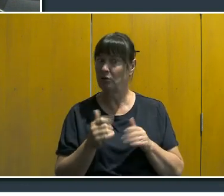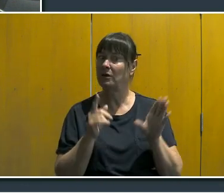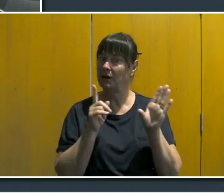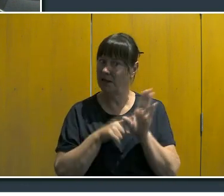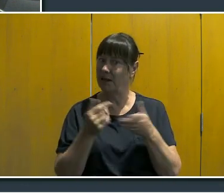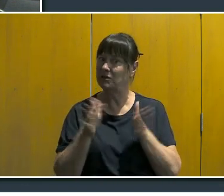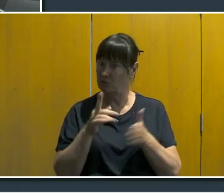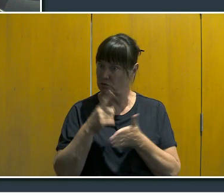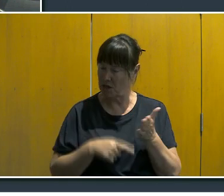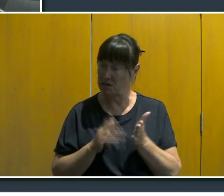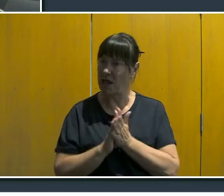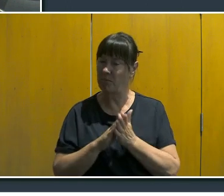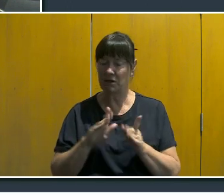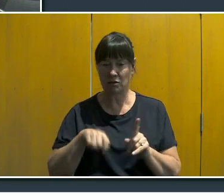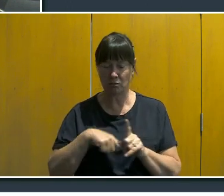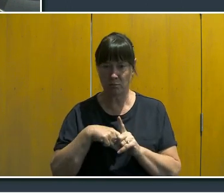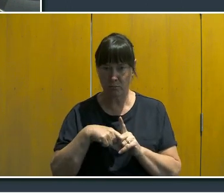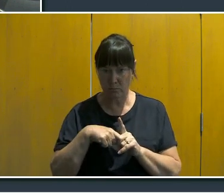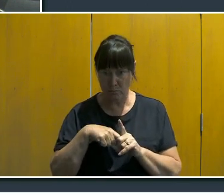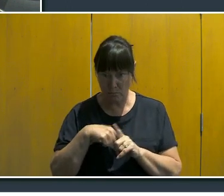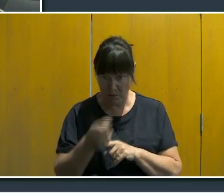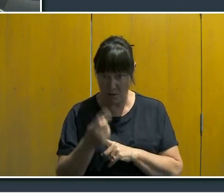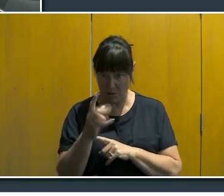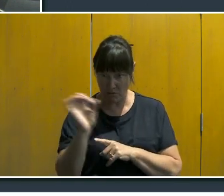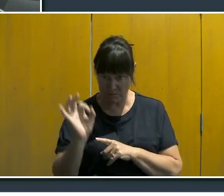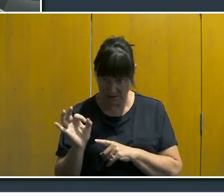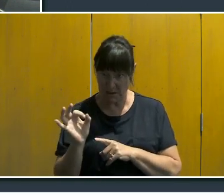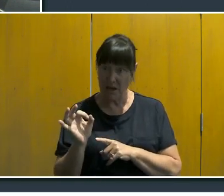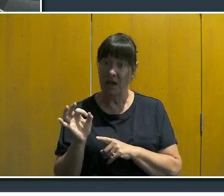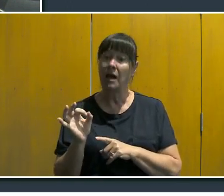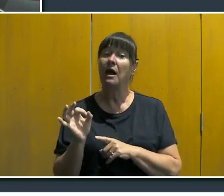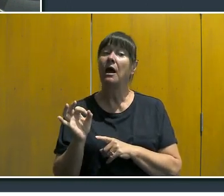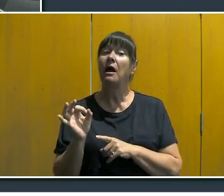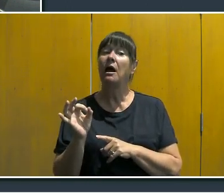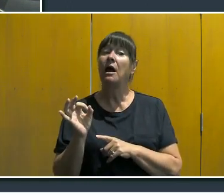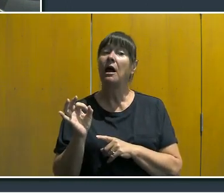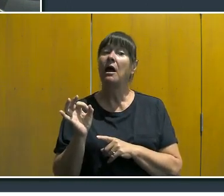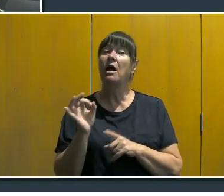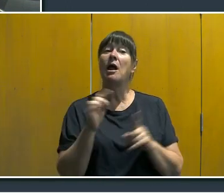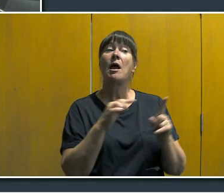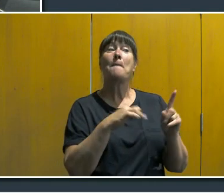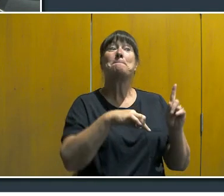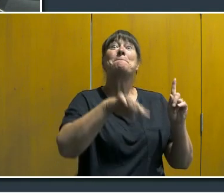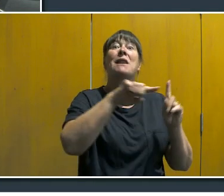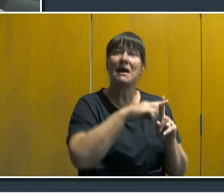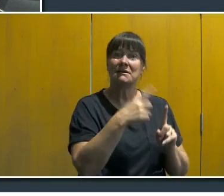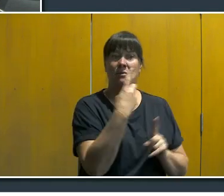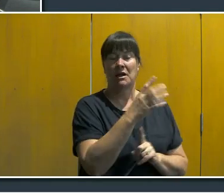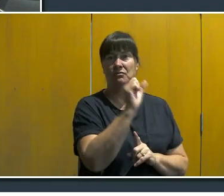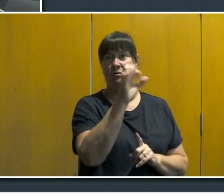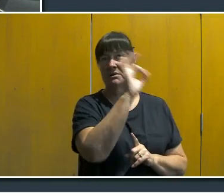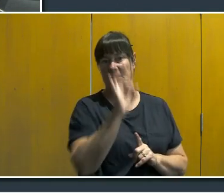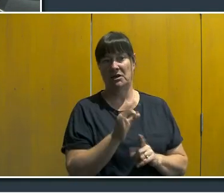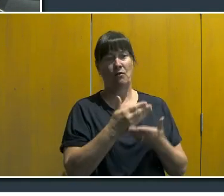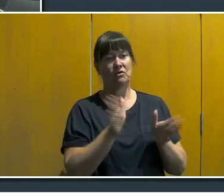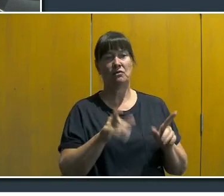would they, and that's something we have to decide in our deliberations, be happy to also pay 100% of general roading costs across the city? For